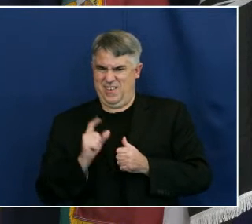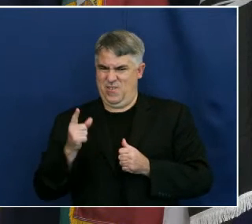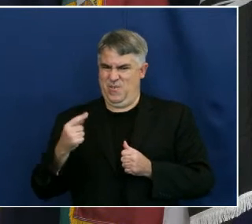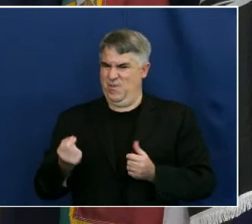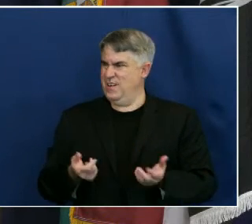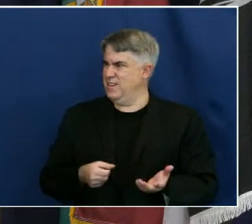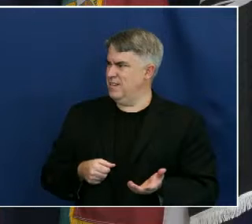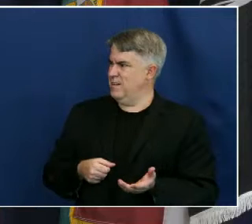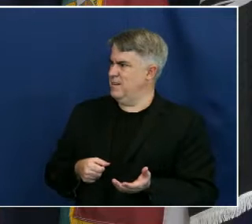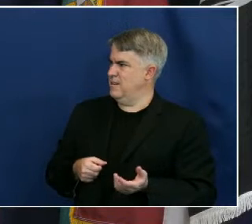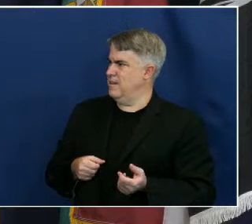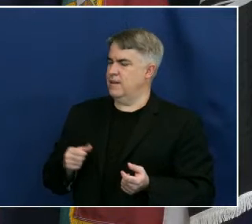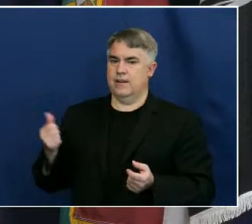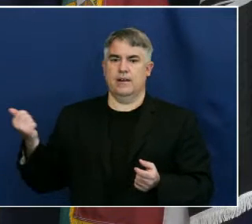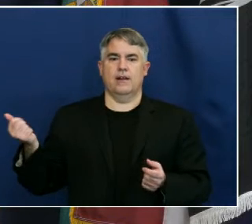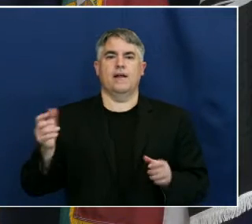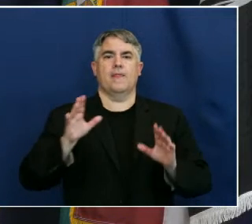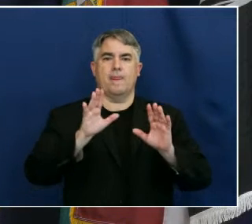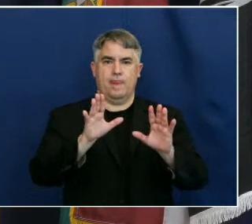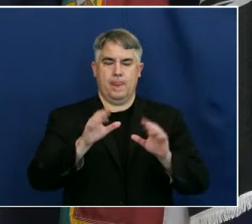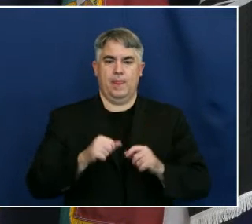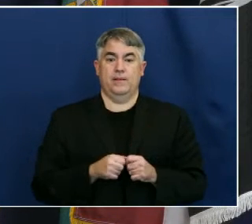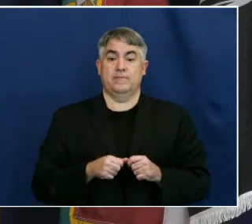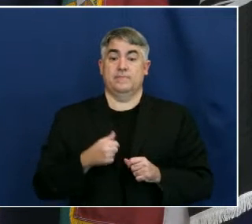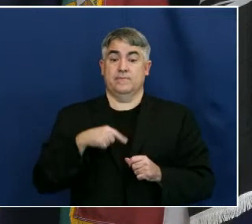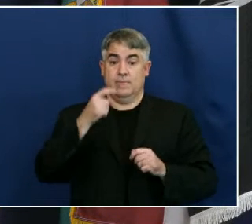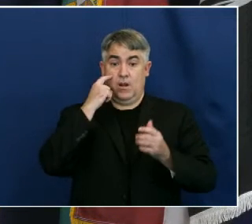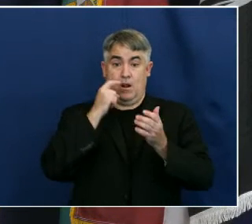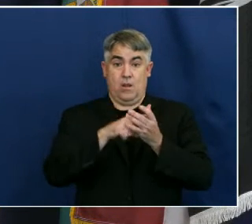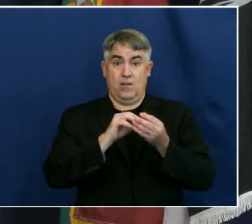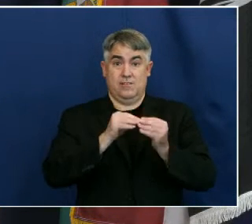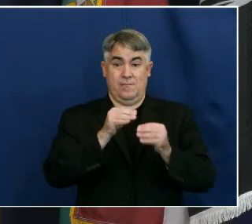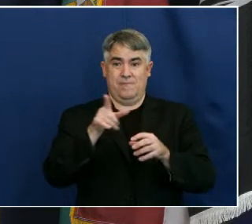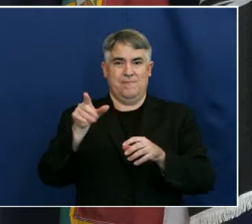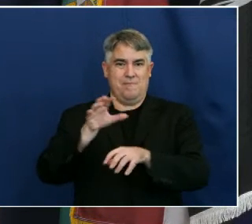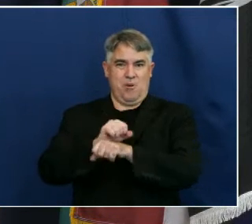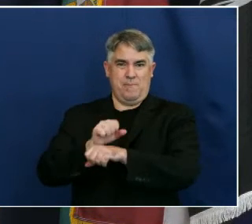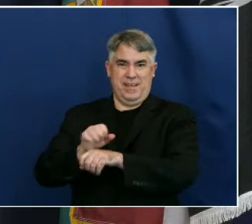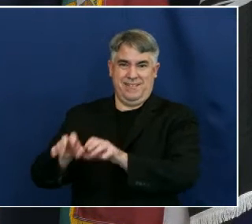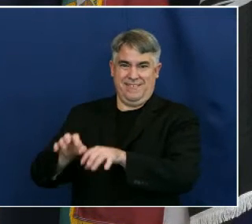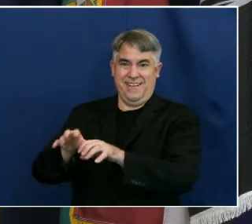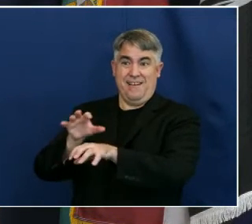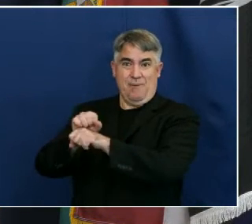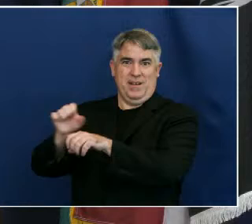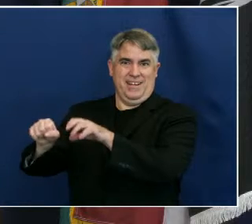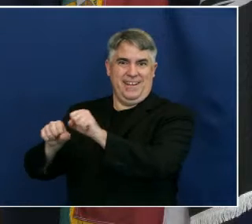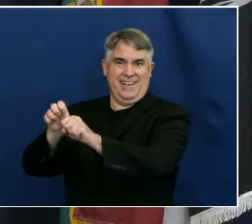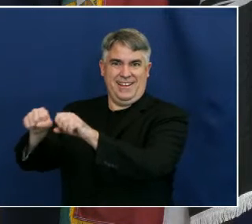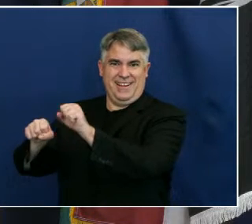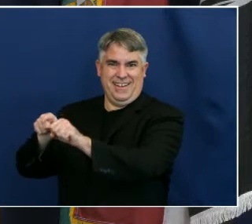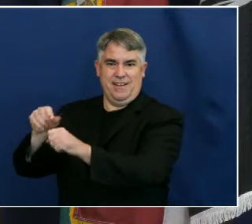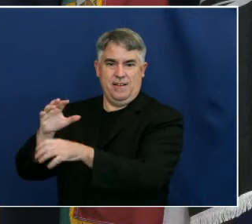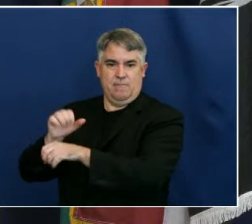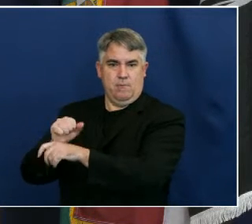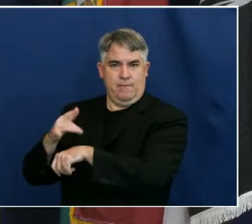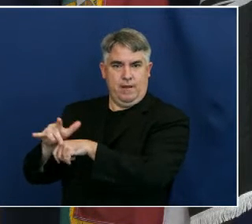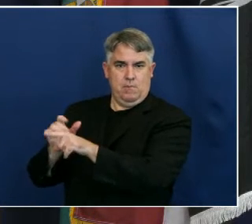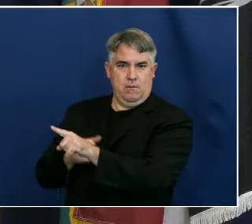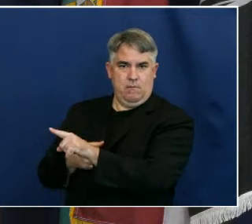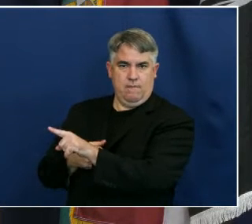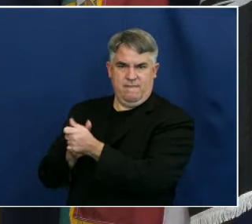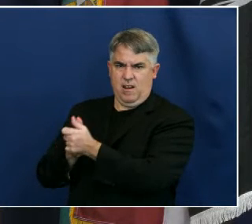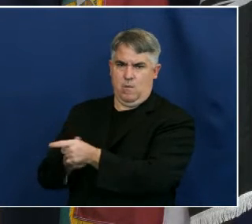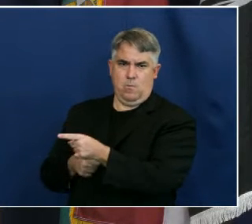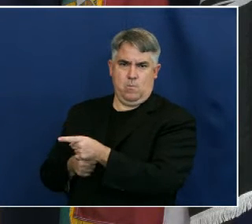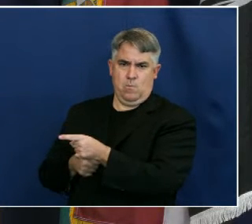haven't seen we're seeing more slack in the system. And so when you see slack in the system, I know the Chula Vista site has had some slack in appointments